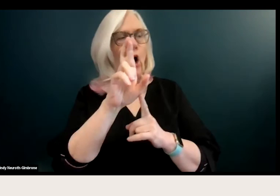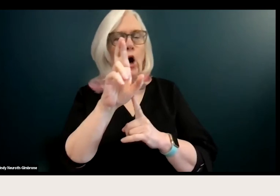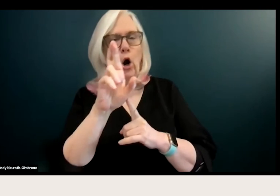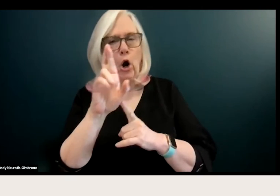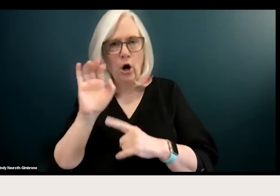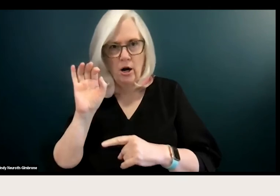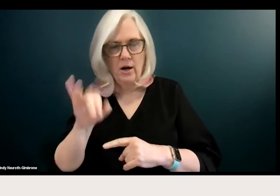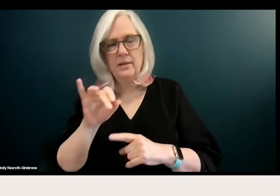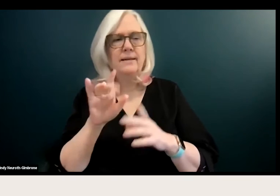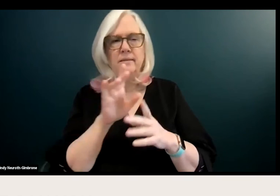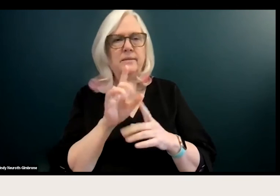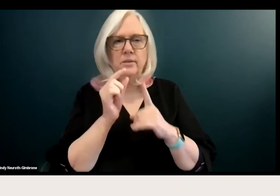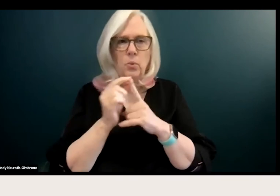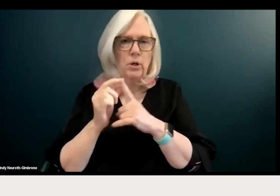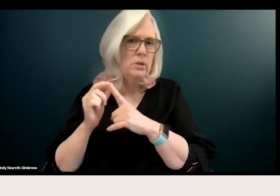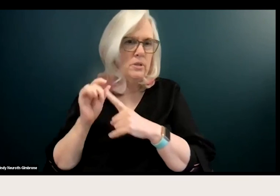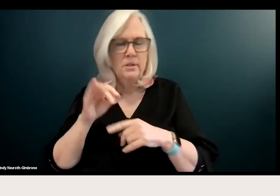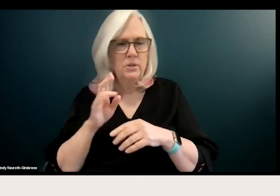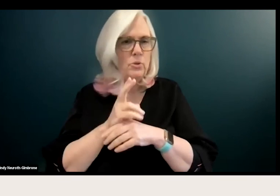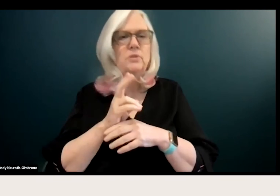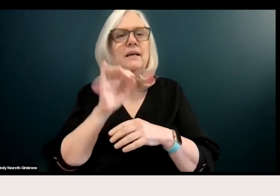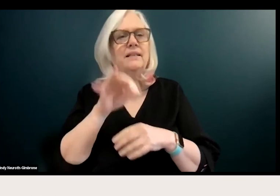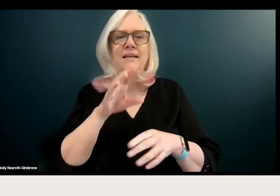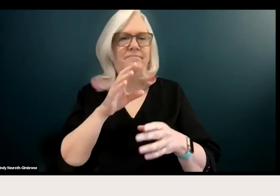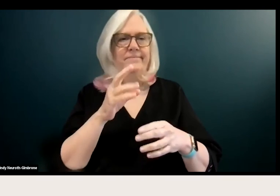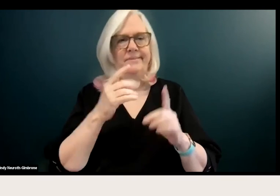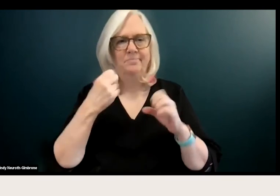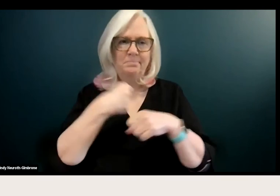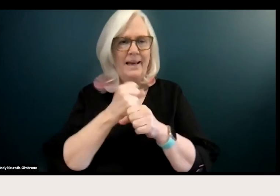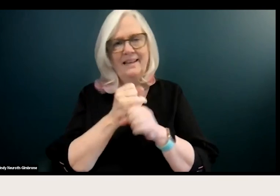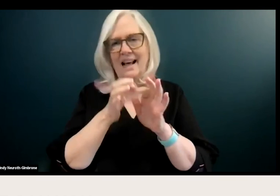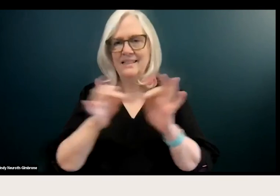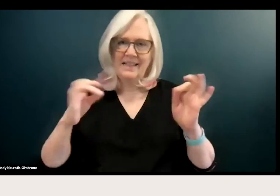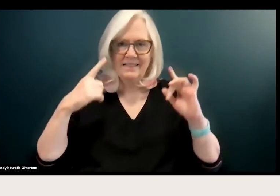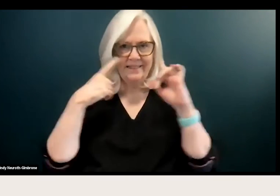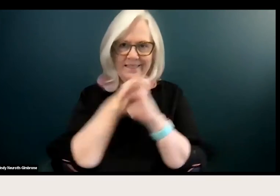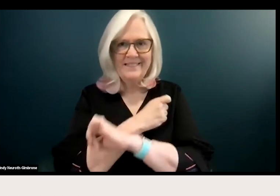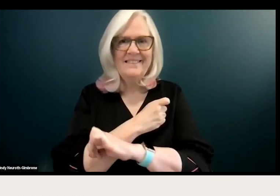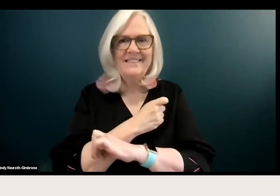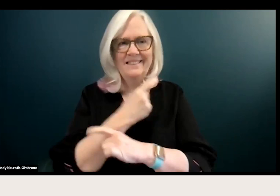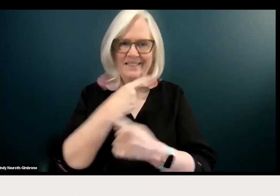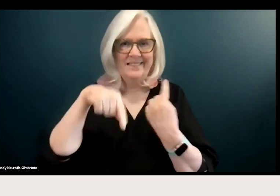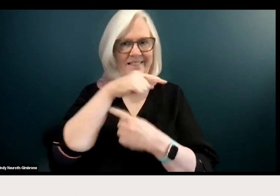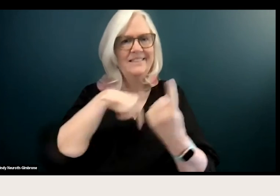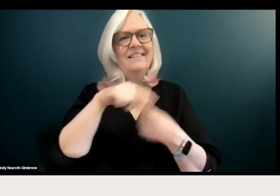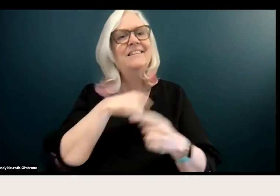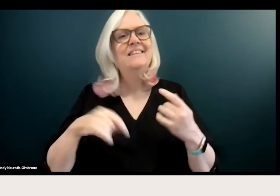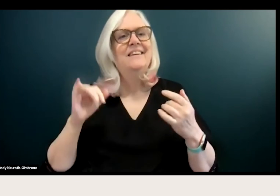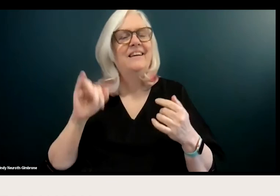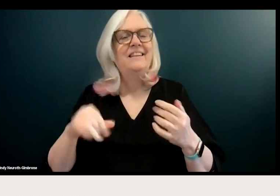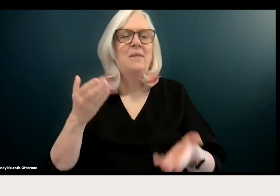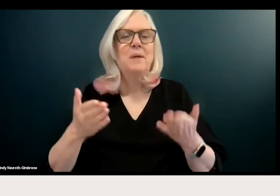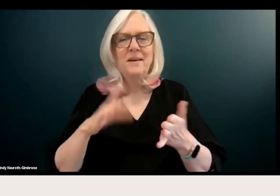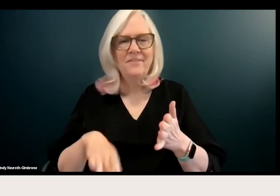the vernacular of this particular sentence here. Absolutely. You might find this to be a lot easier than expected. You really